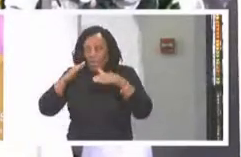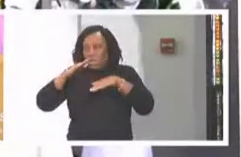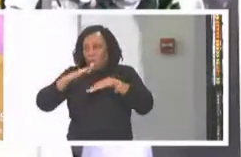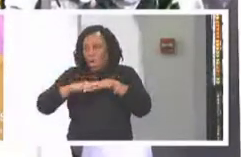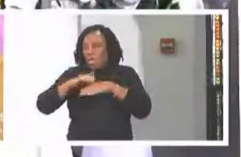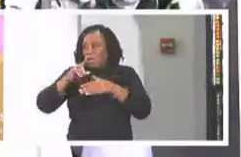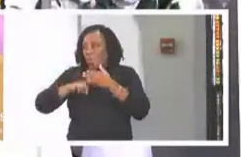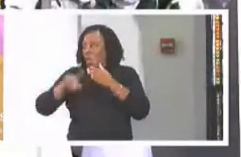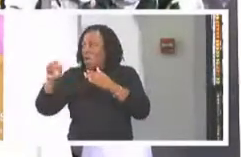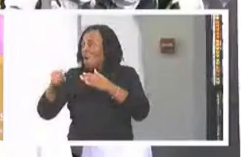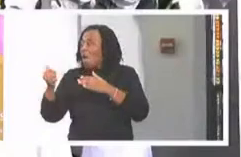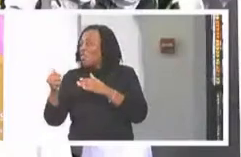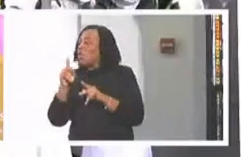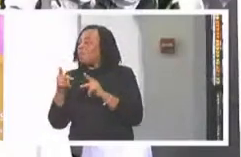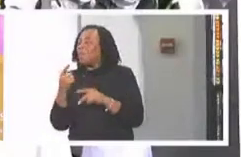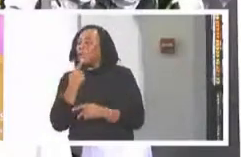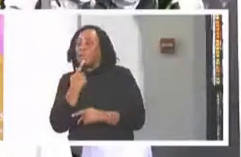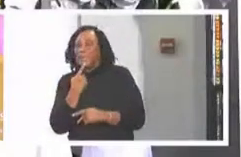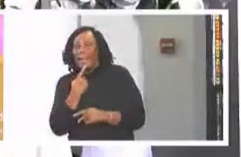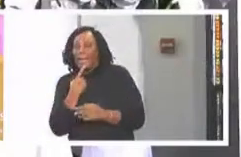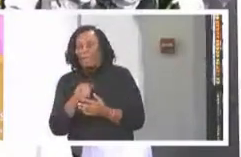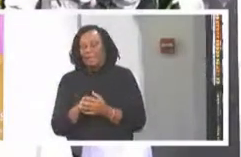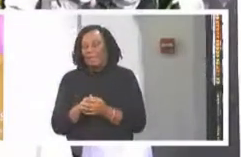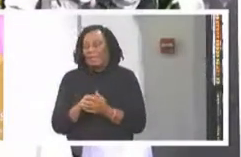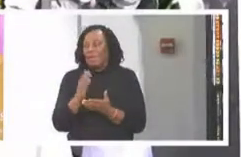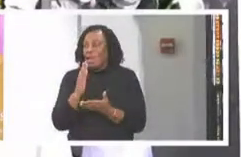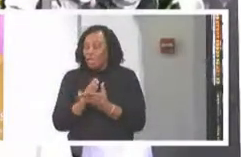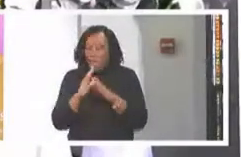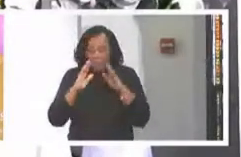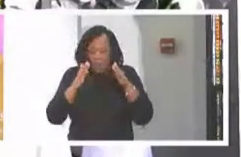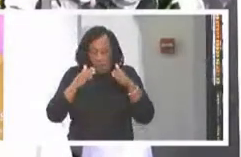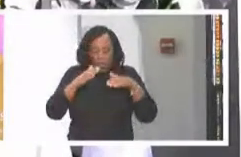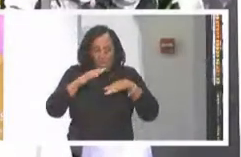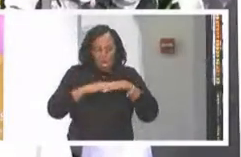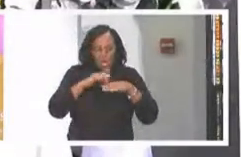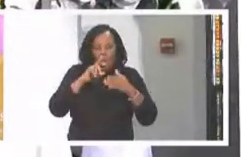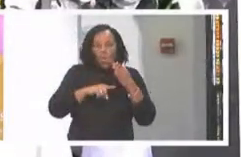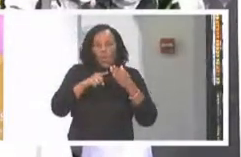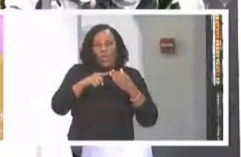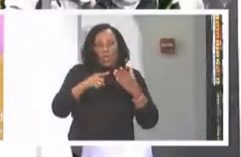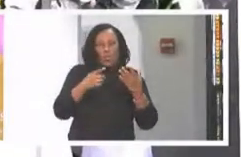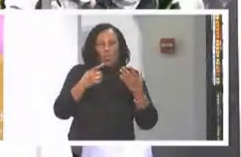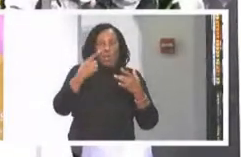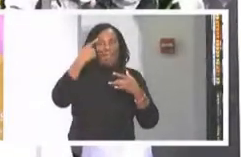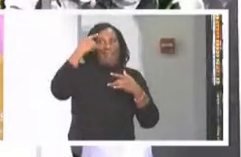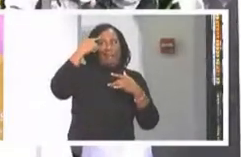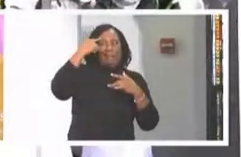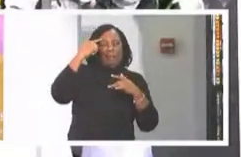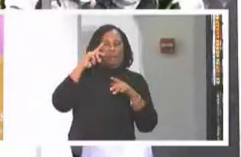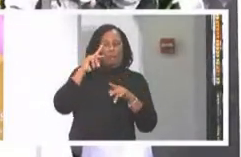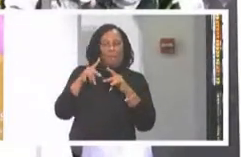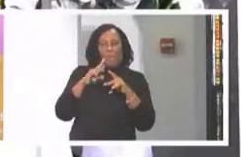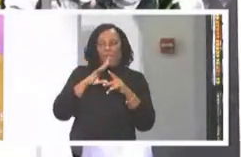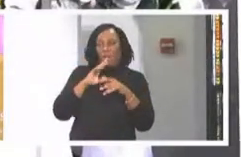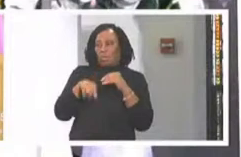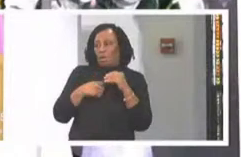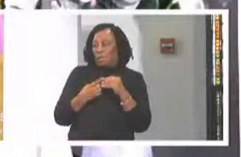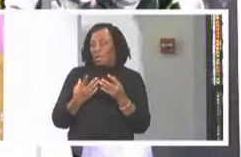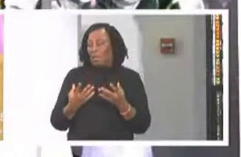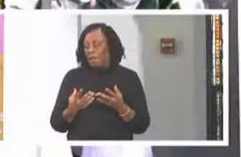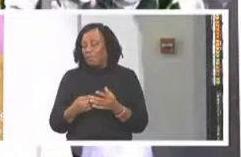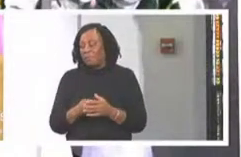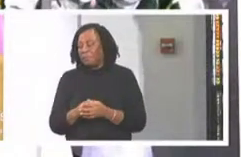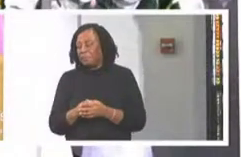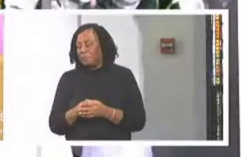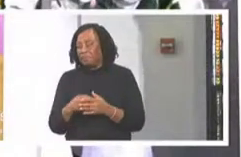say. Stop focusing on what you think other people are talking about. I've seen